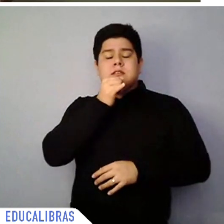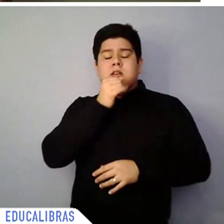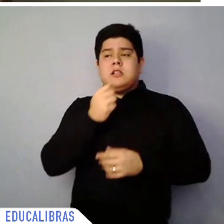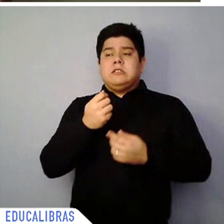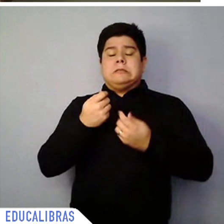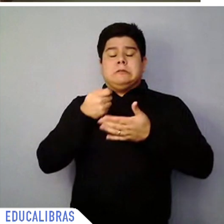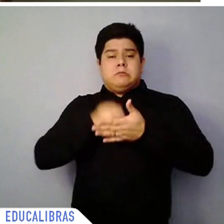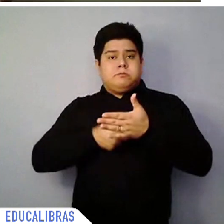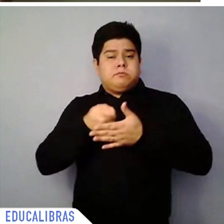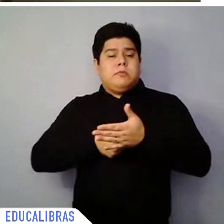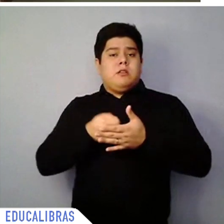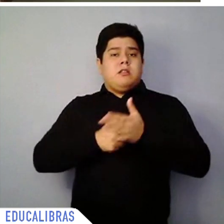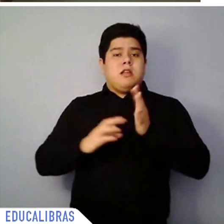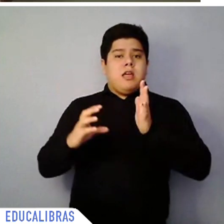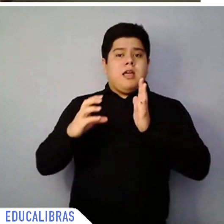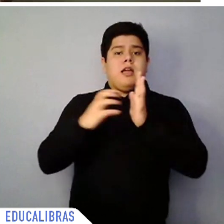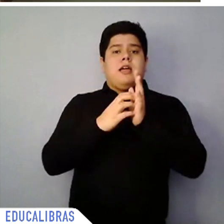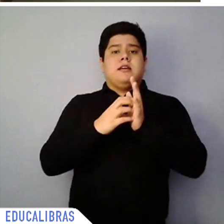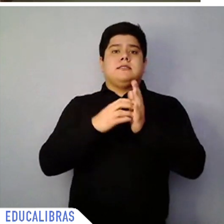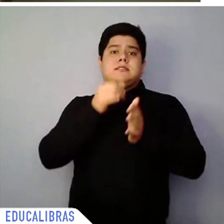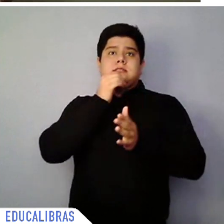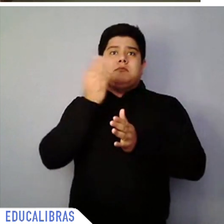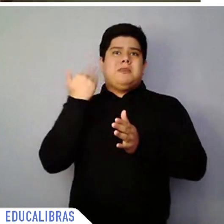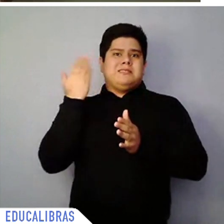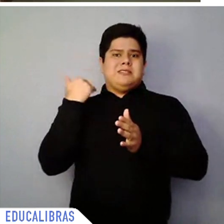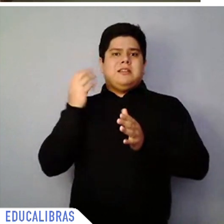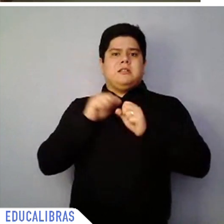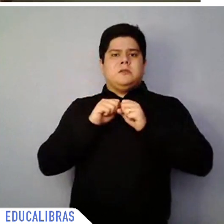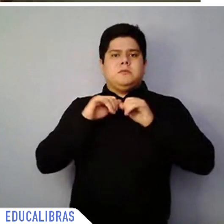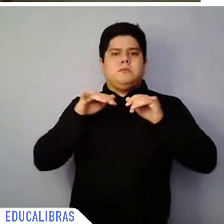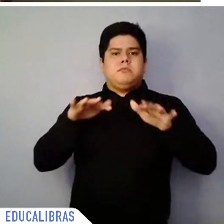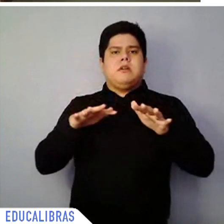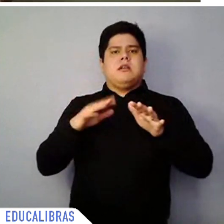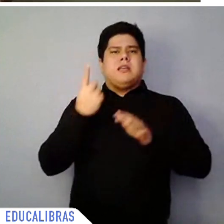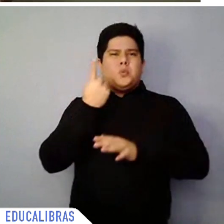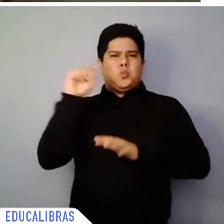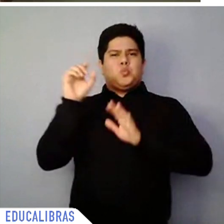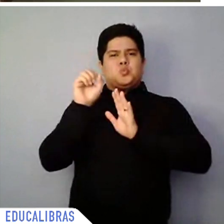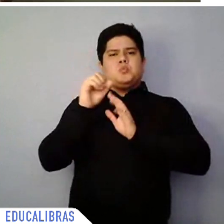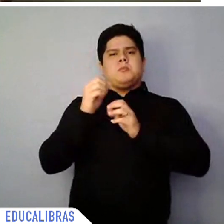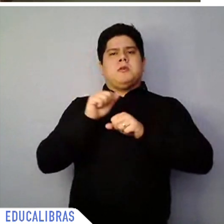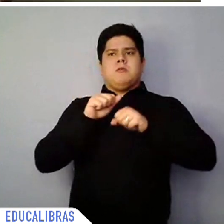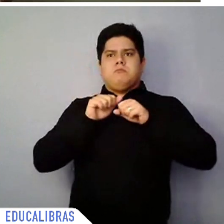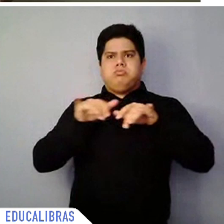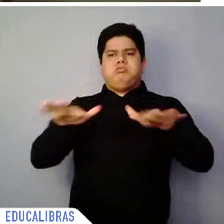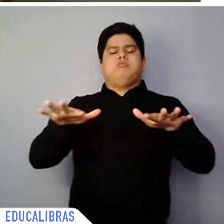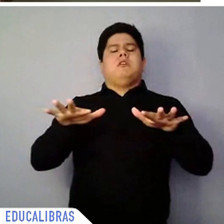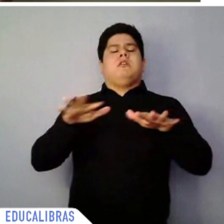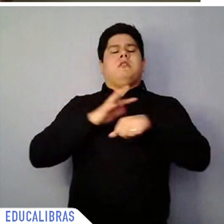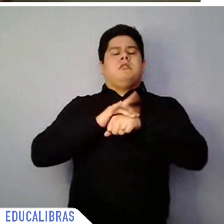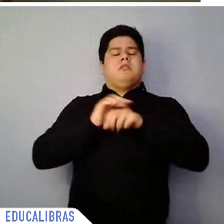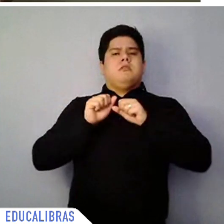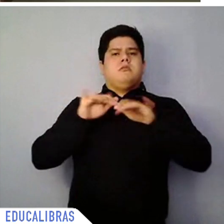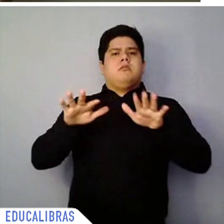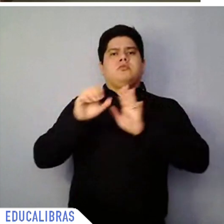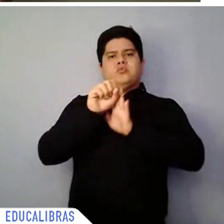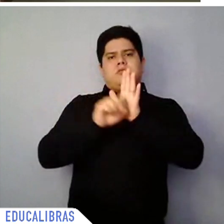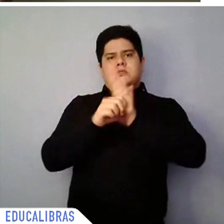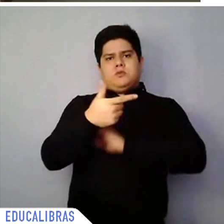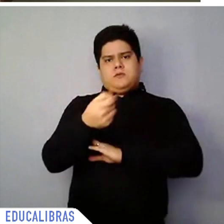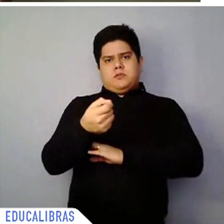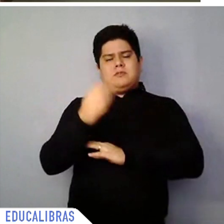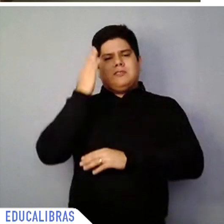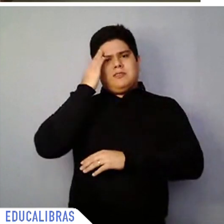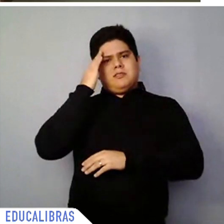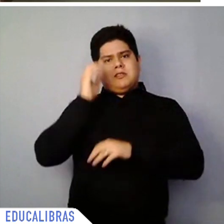alone. The fight against AIDS and the pandemics we had with AIDS in the 20th century,